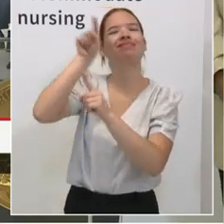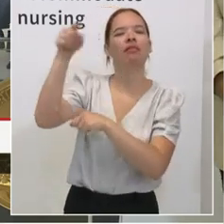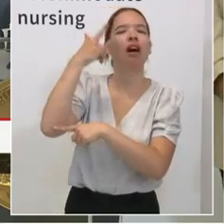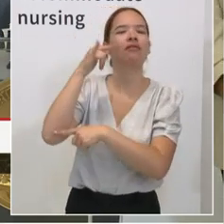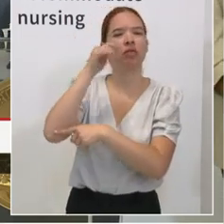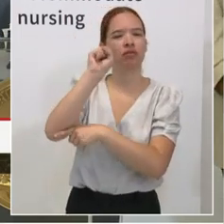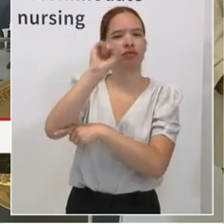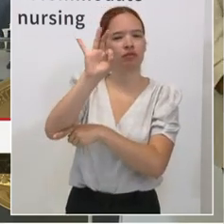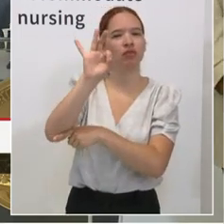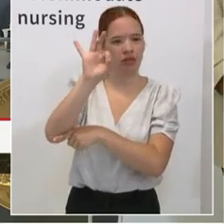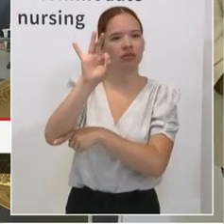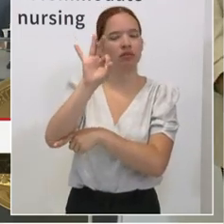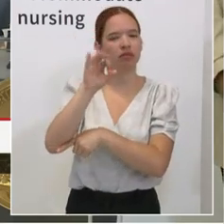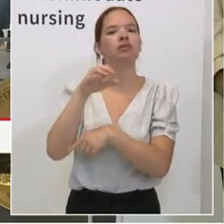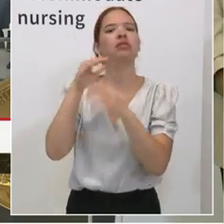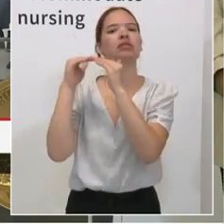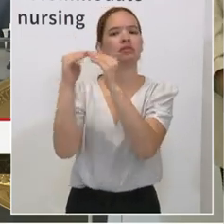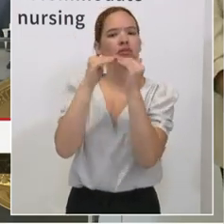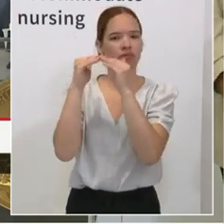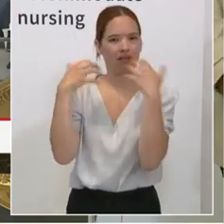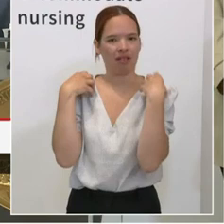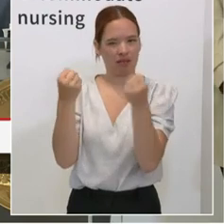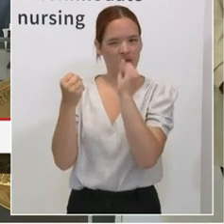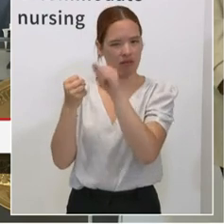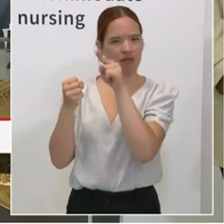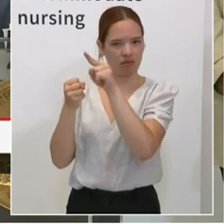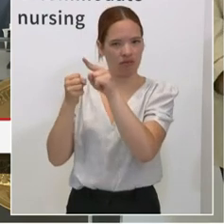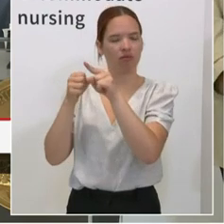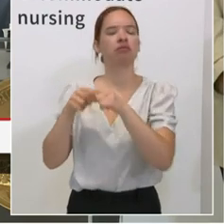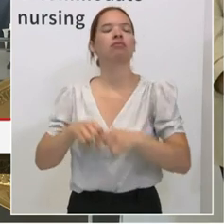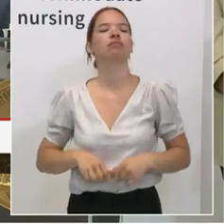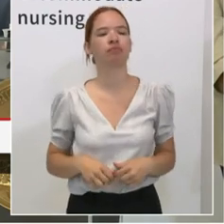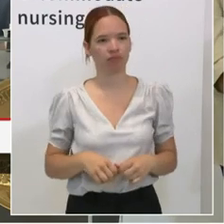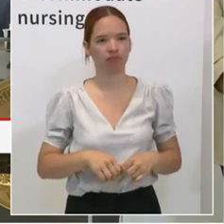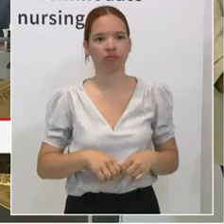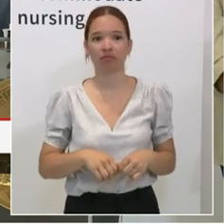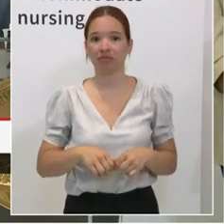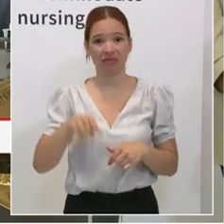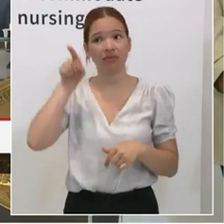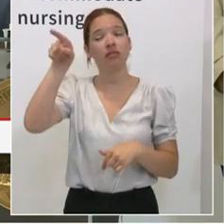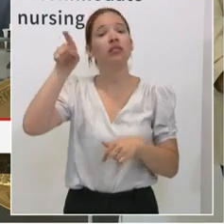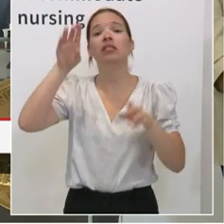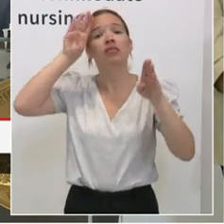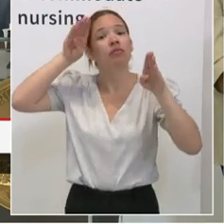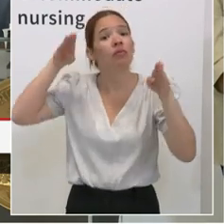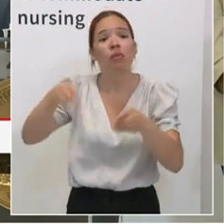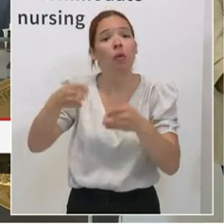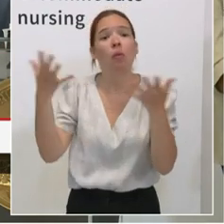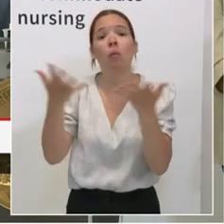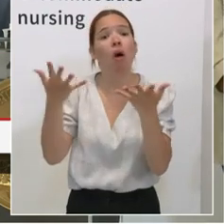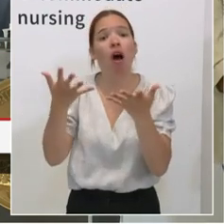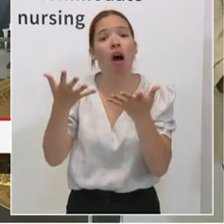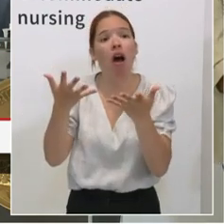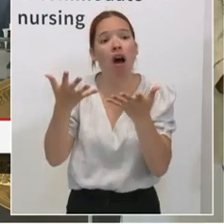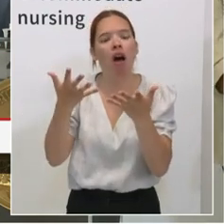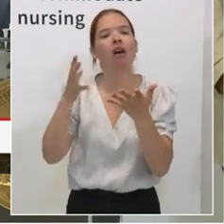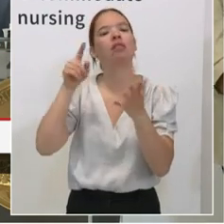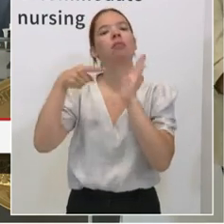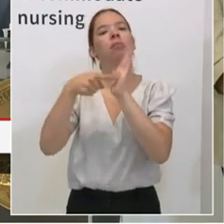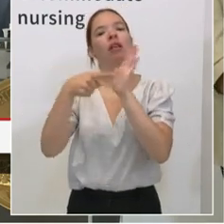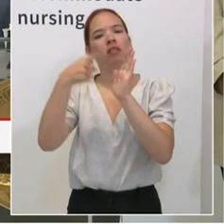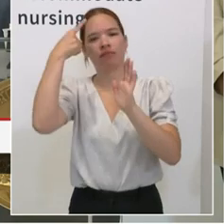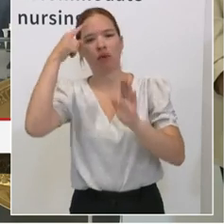Equity. Her work included a focus on long-term population-based initiatives like the Black African American